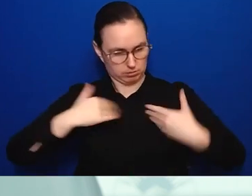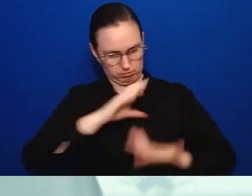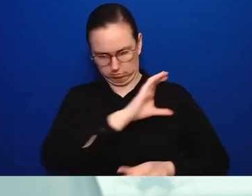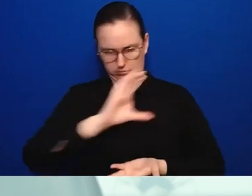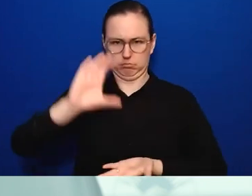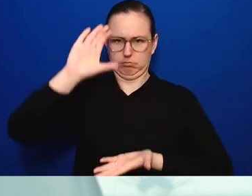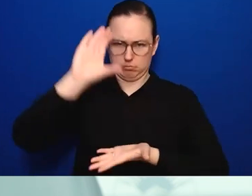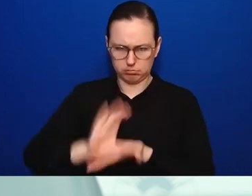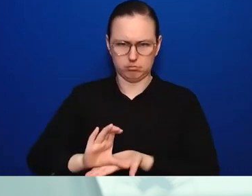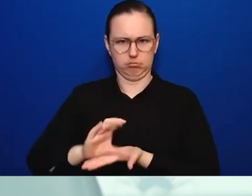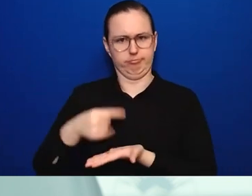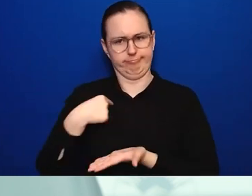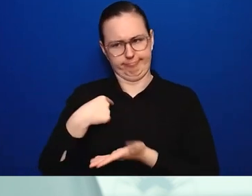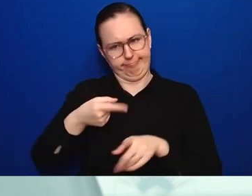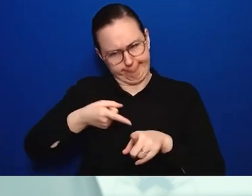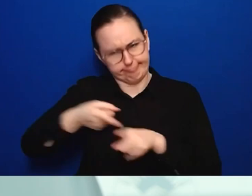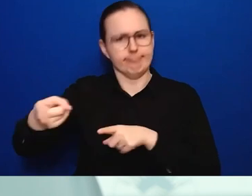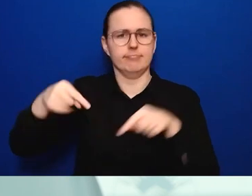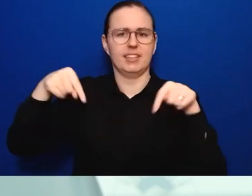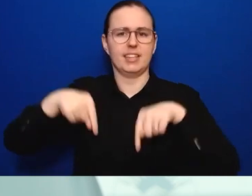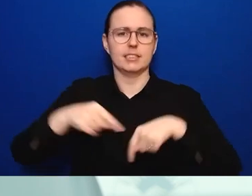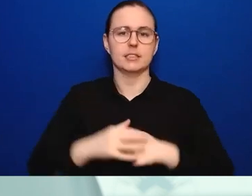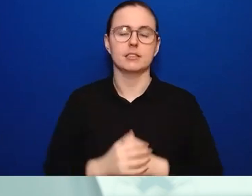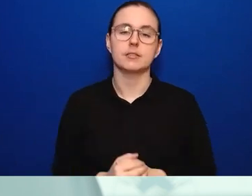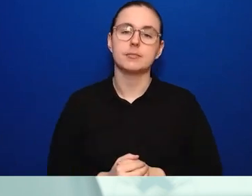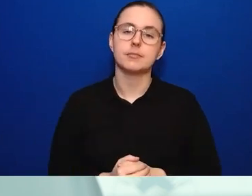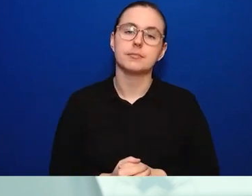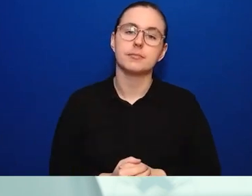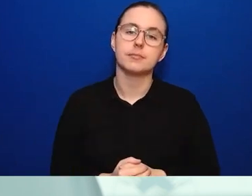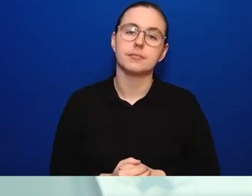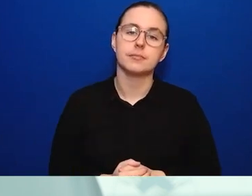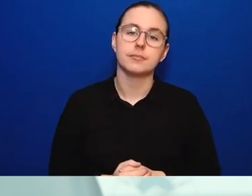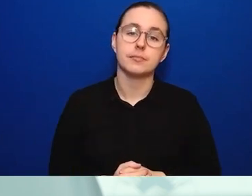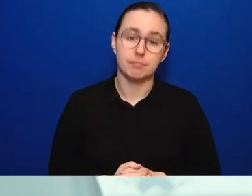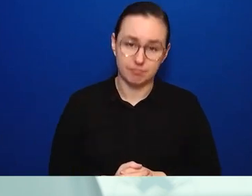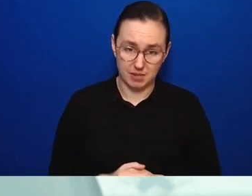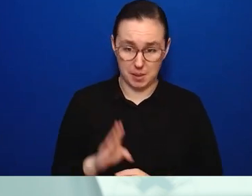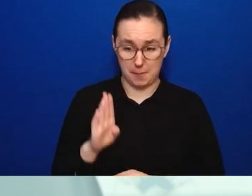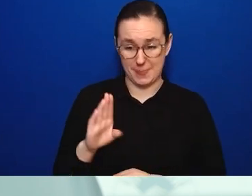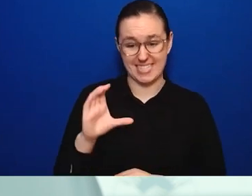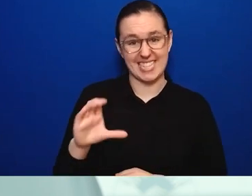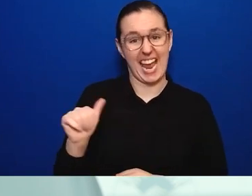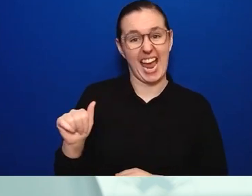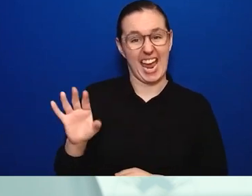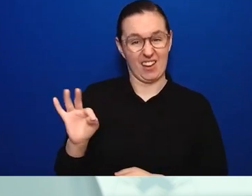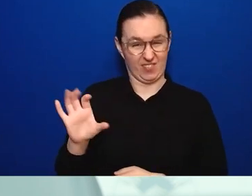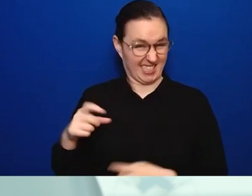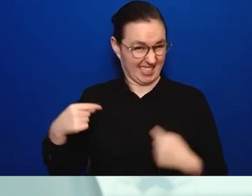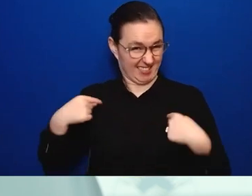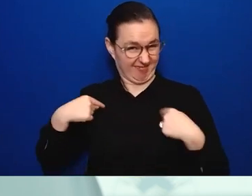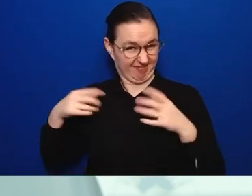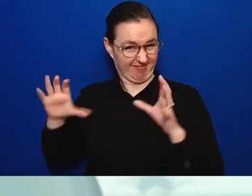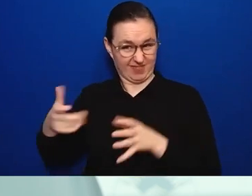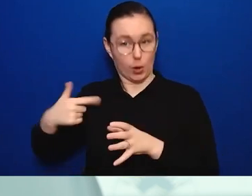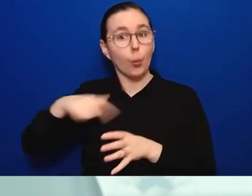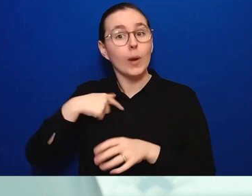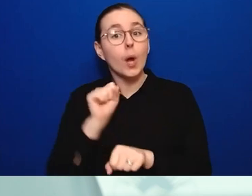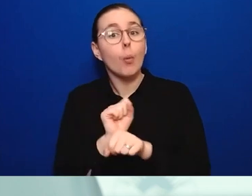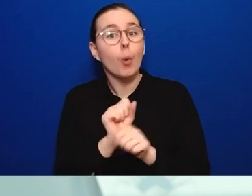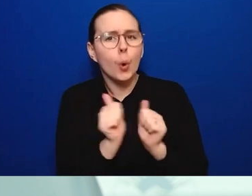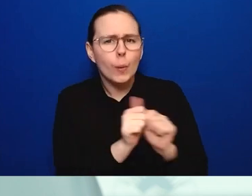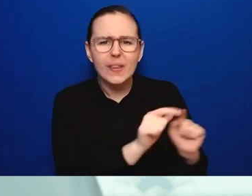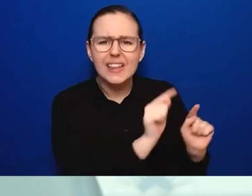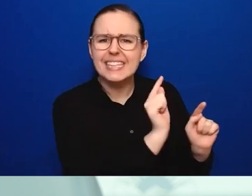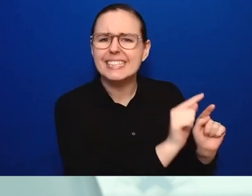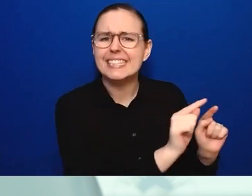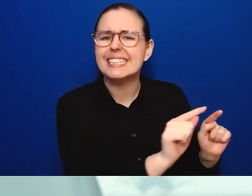us. BCAFC is collaborating with Battered Women's Support Services to develop frontline training for Indigenous